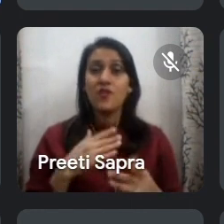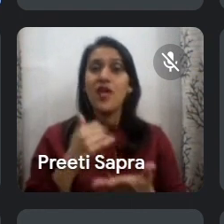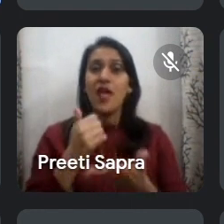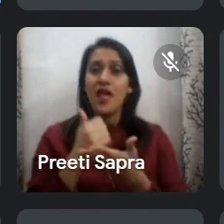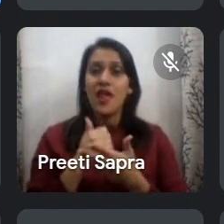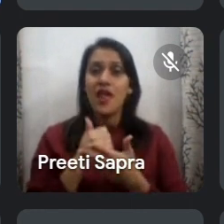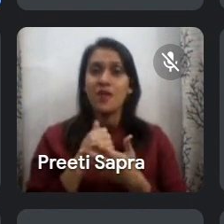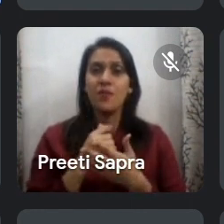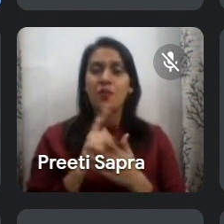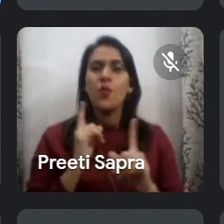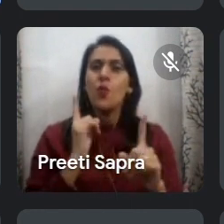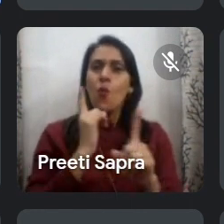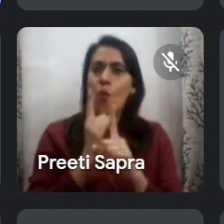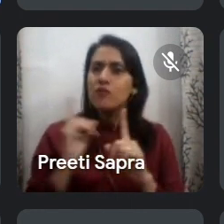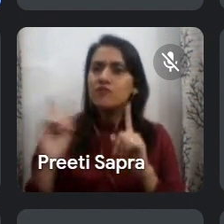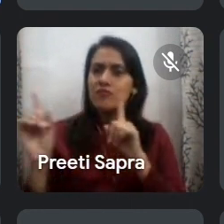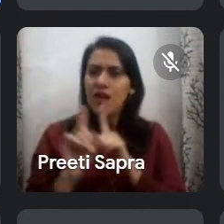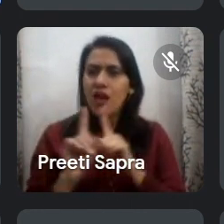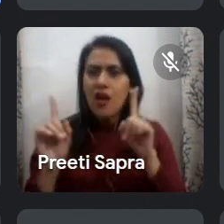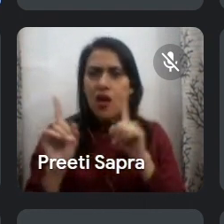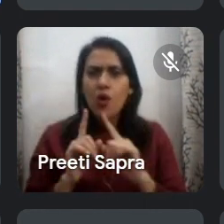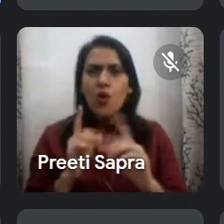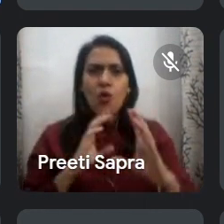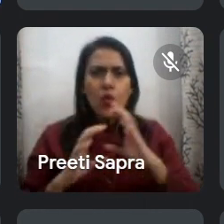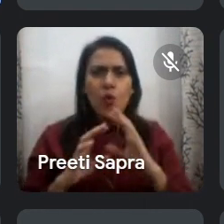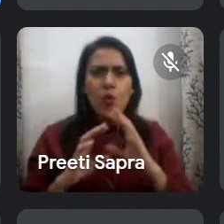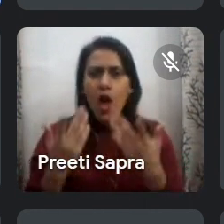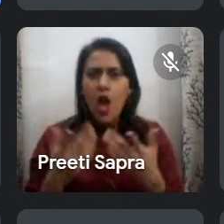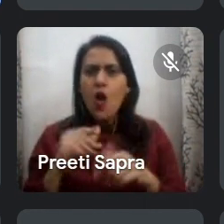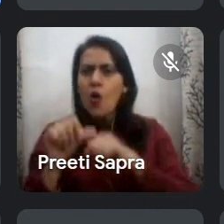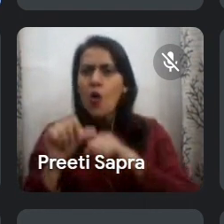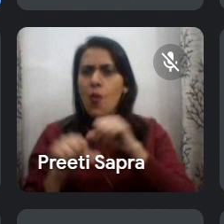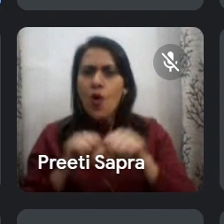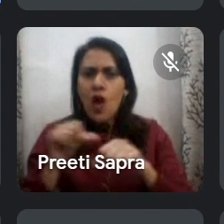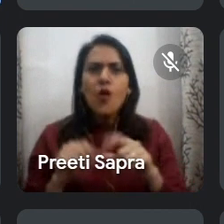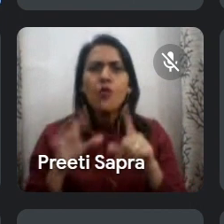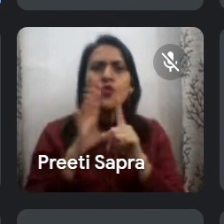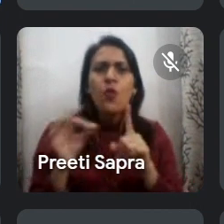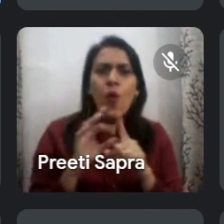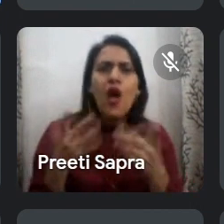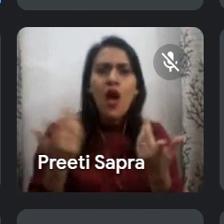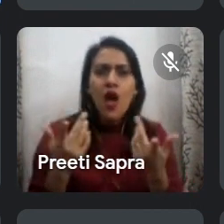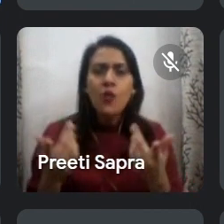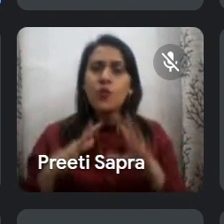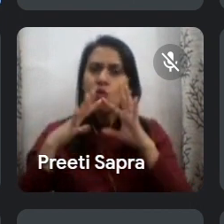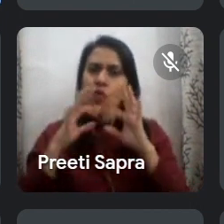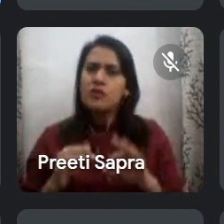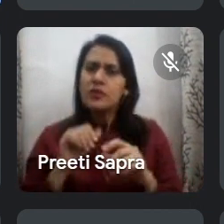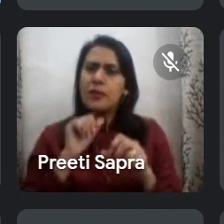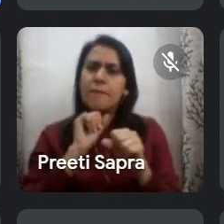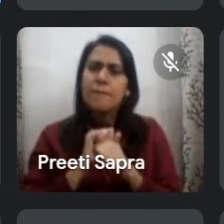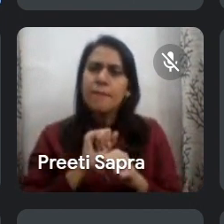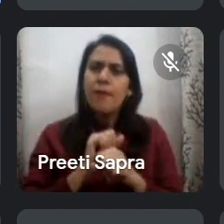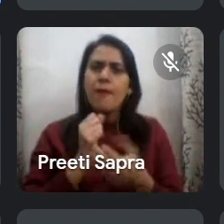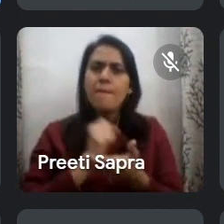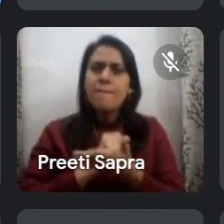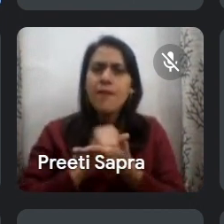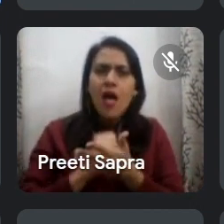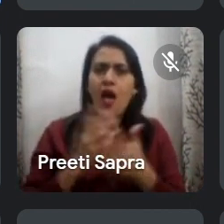one learn, or how does one go about figuring out what and practicing these types of